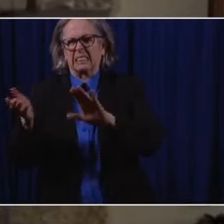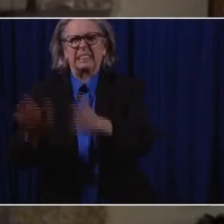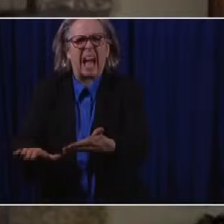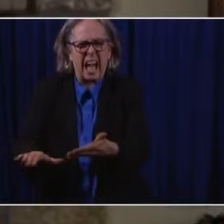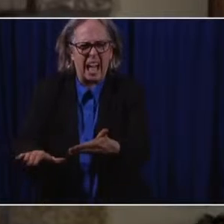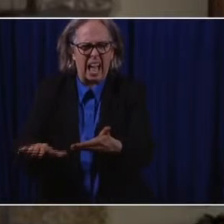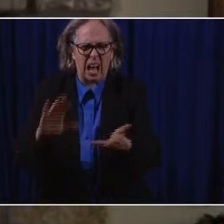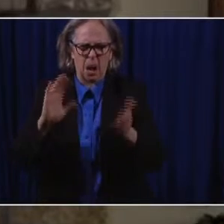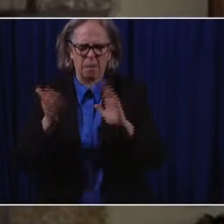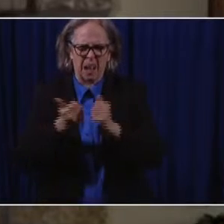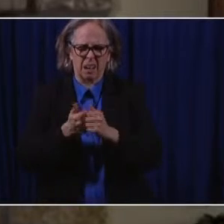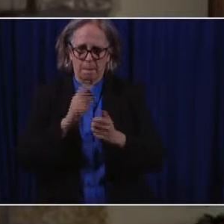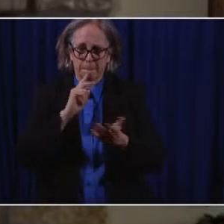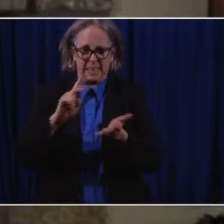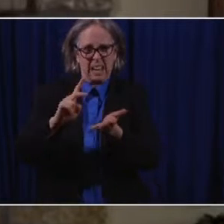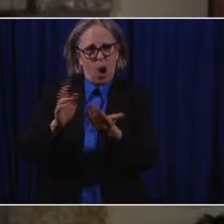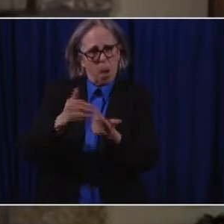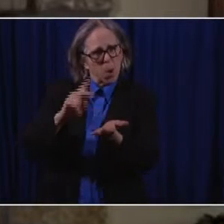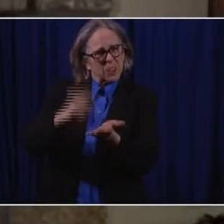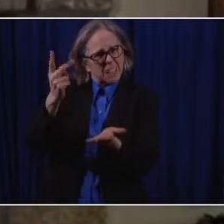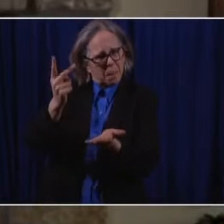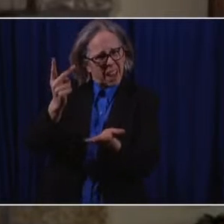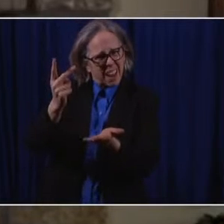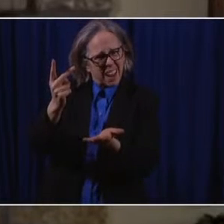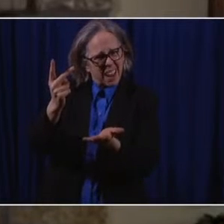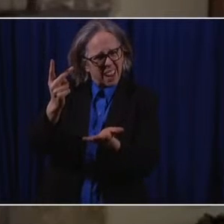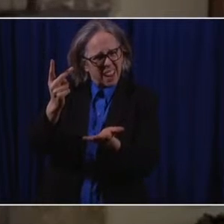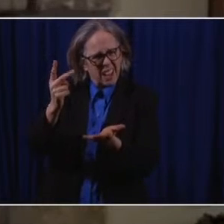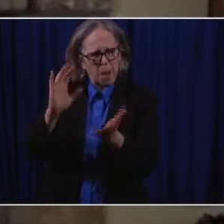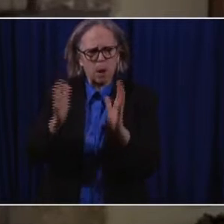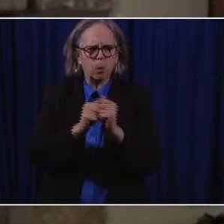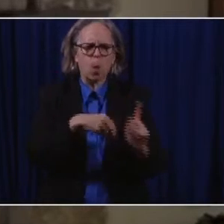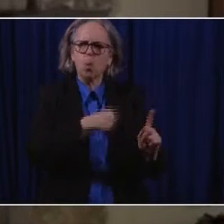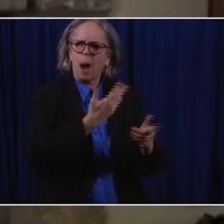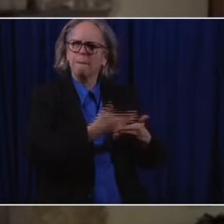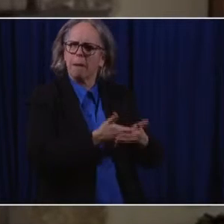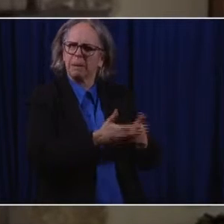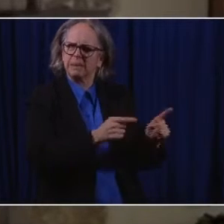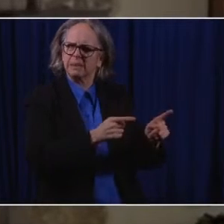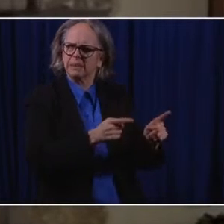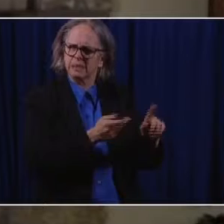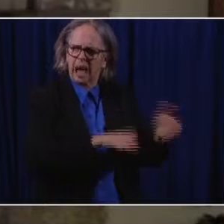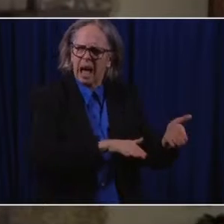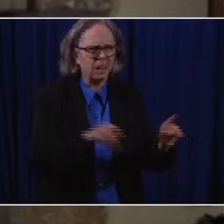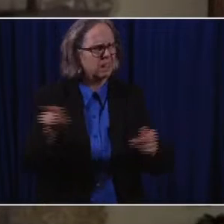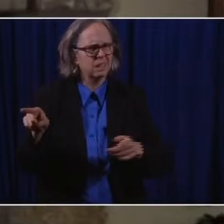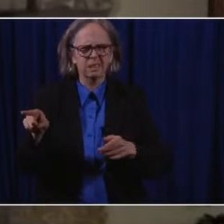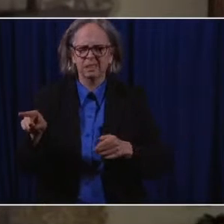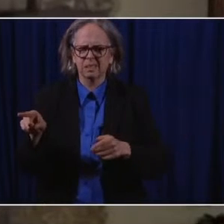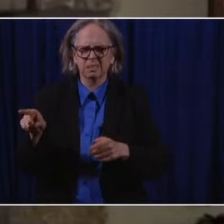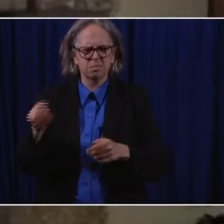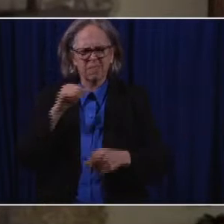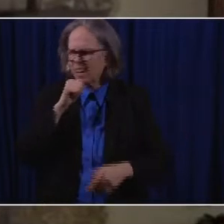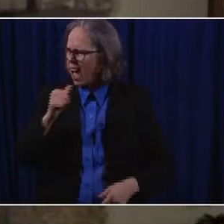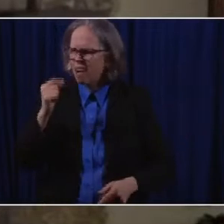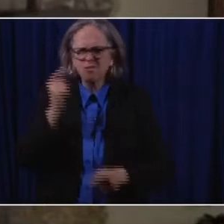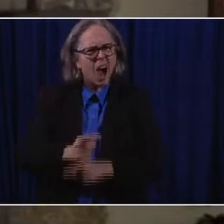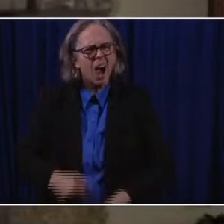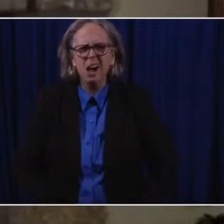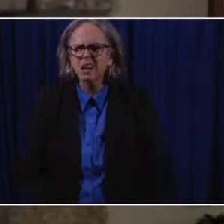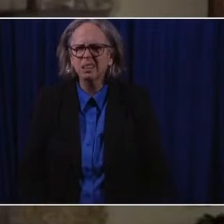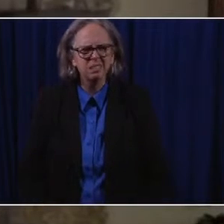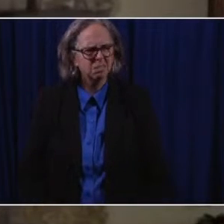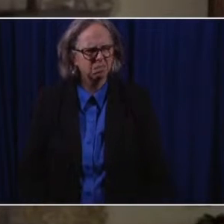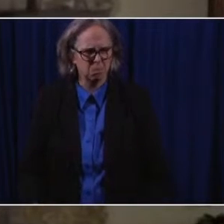times as likely to die as white infants. It's just simply unacceptable, and we can correct it.